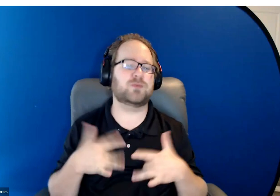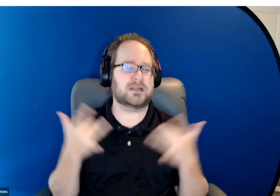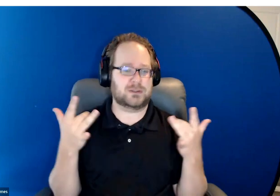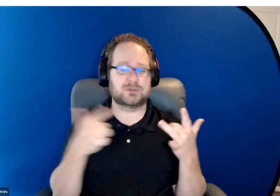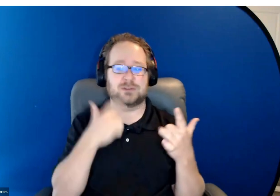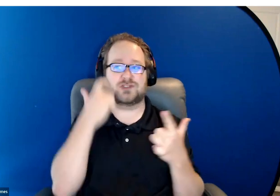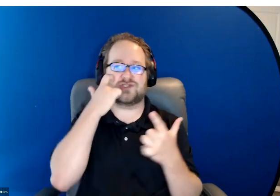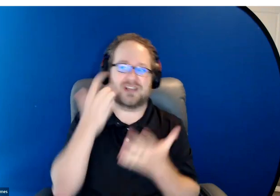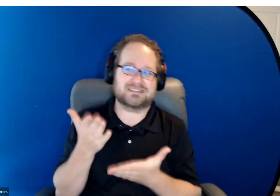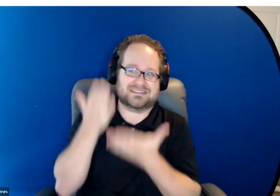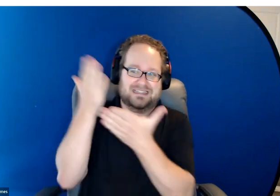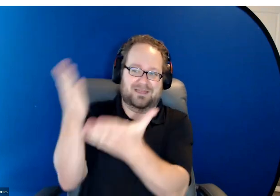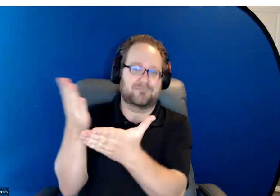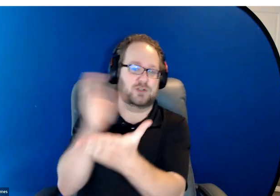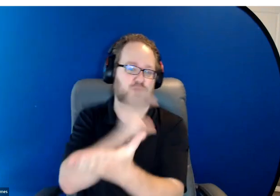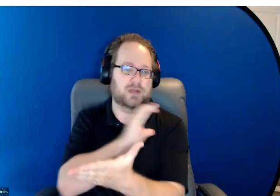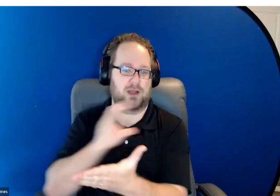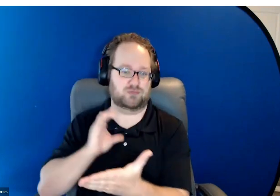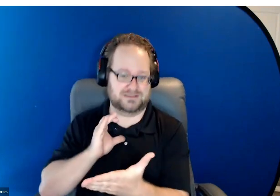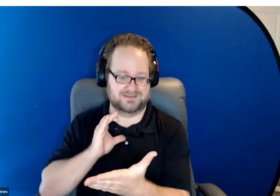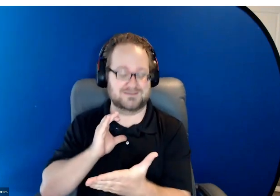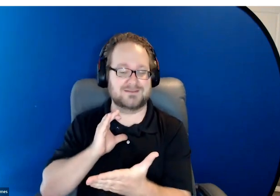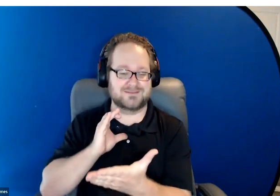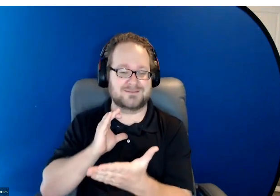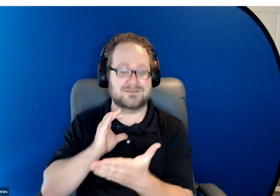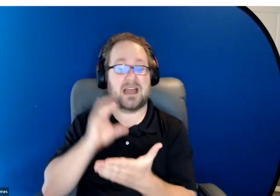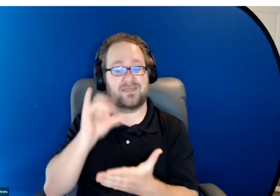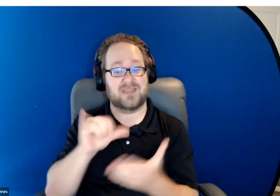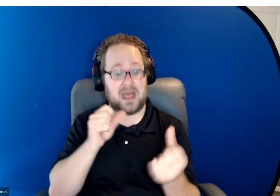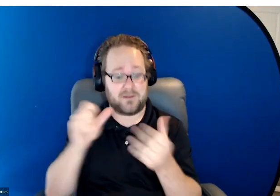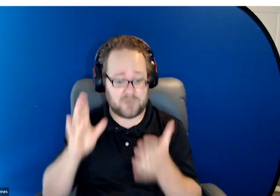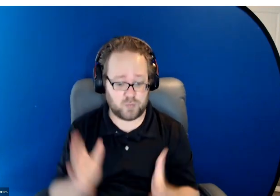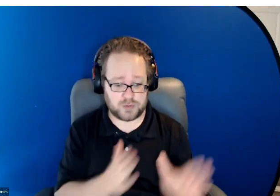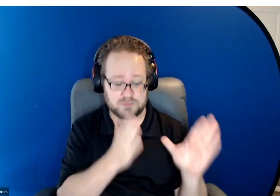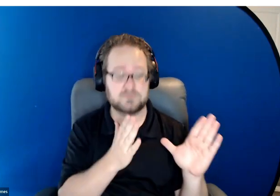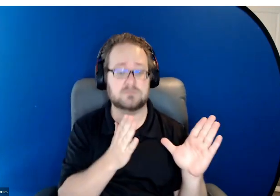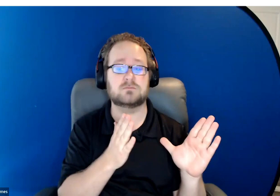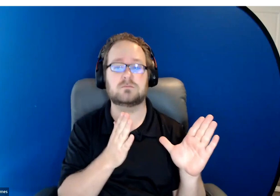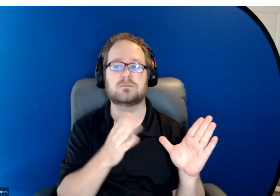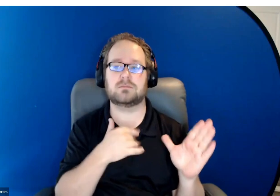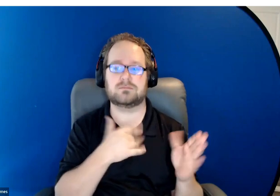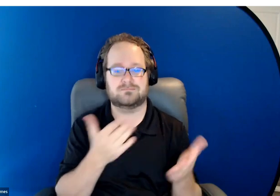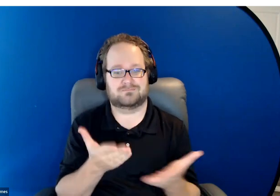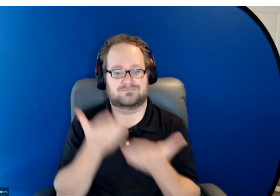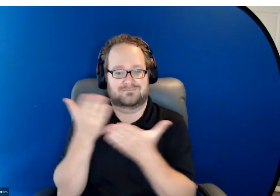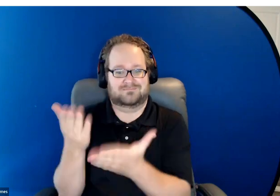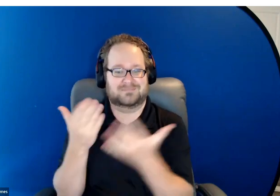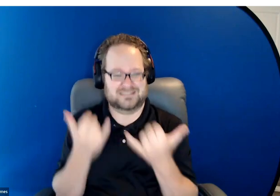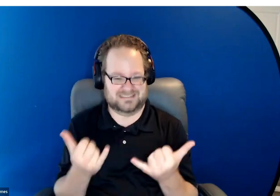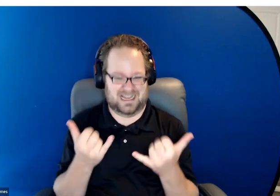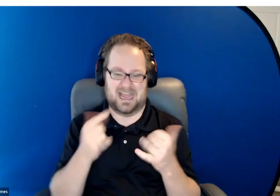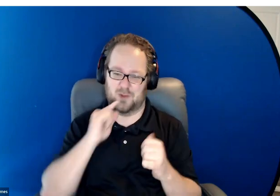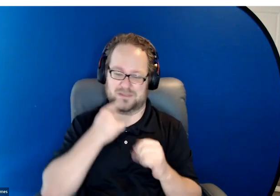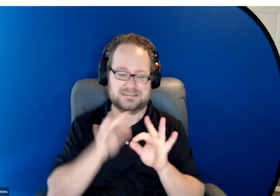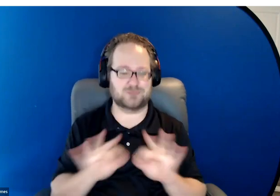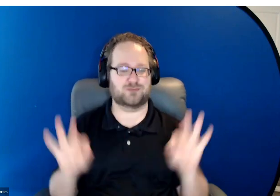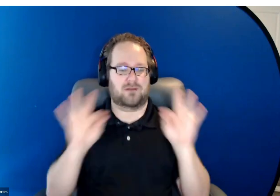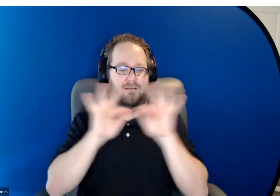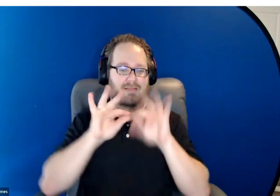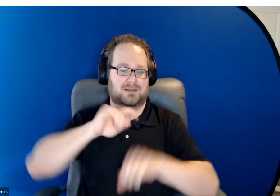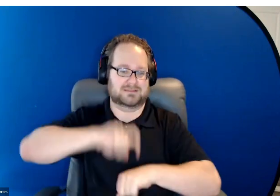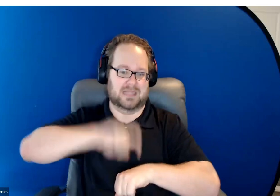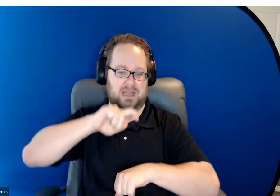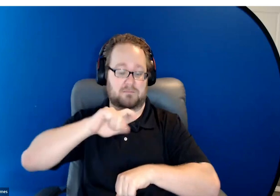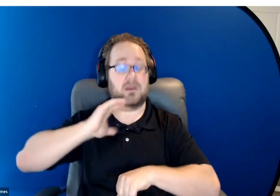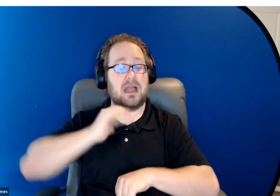to Congress. And the strategic framework is truly coming at a really critical moment. Our